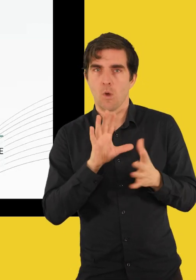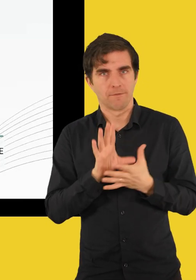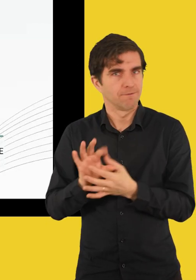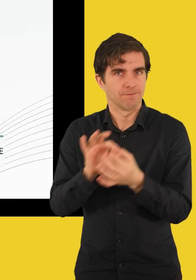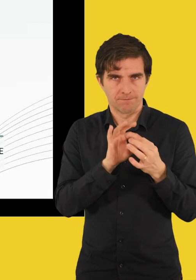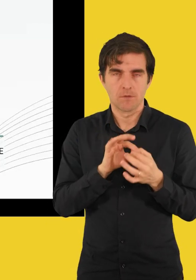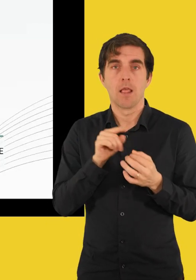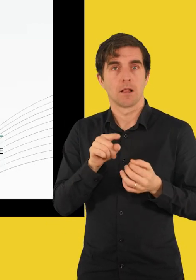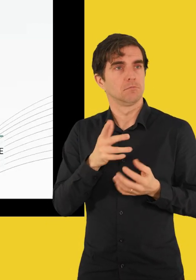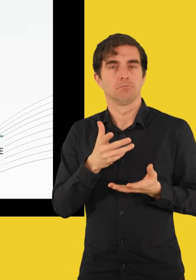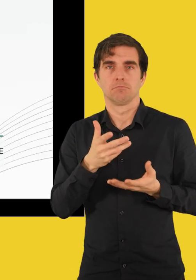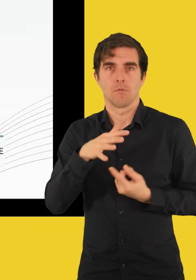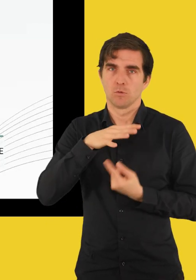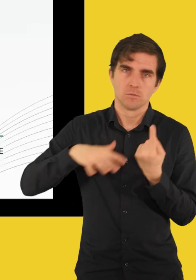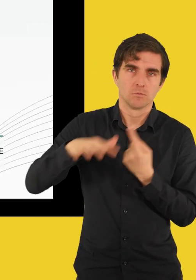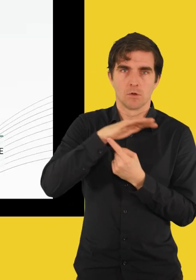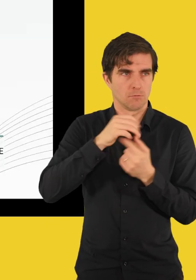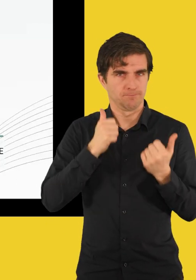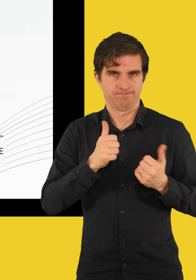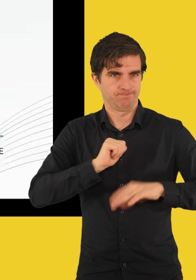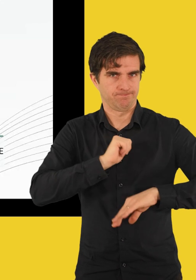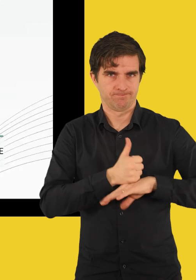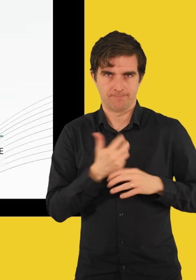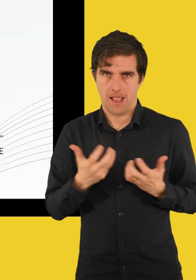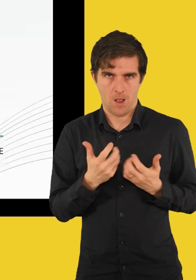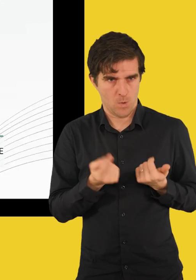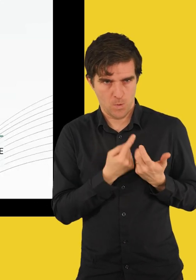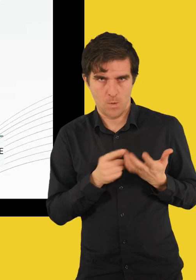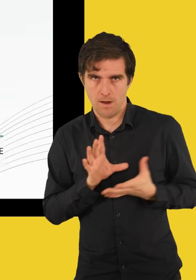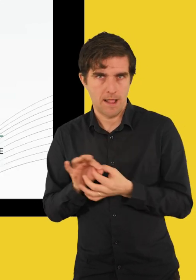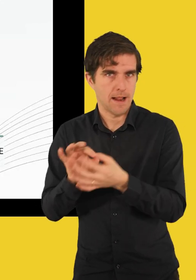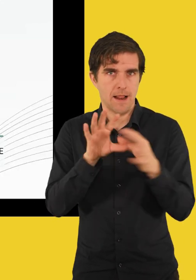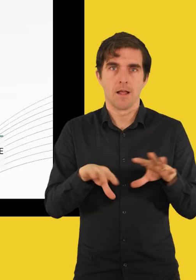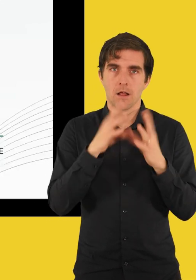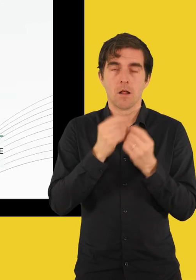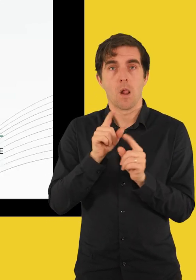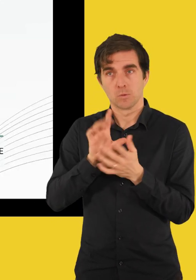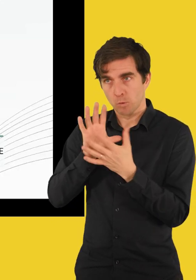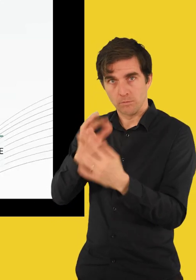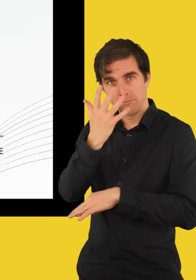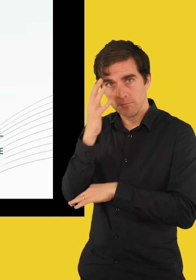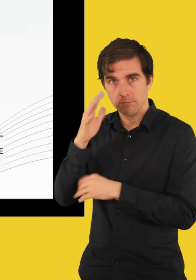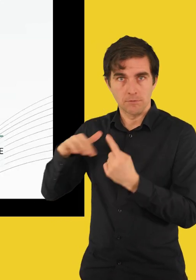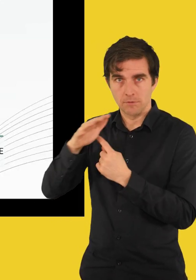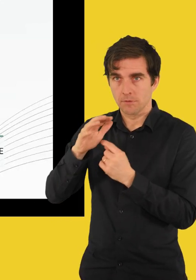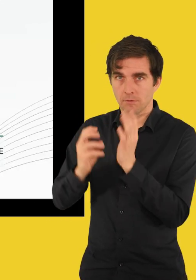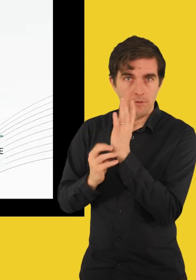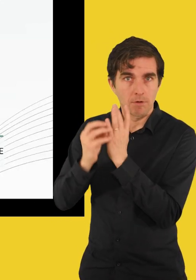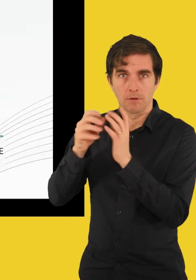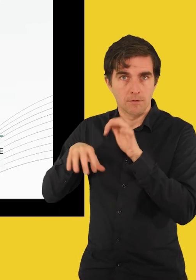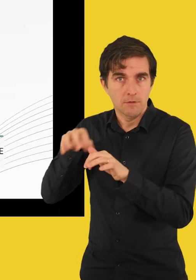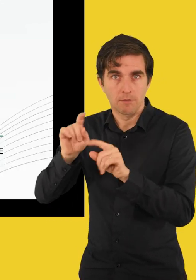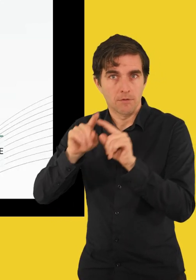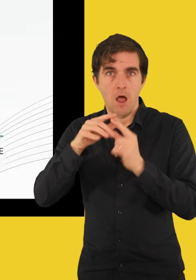the licensees. And this is the ecological foundation indicators on biodiversity, environmental